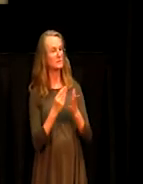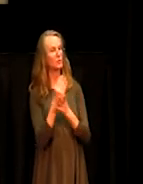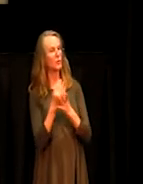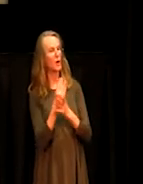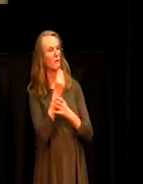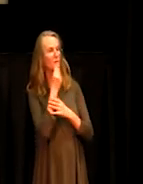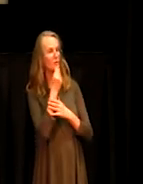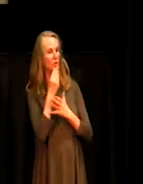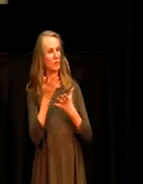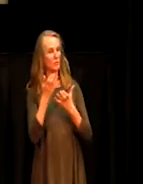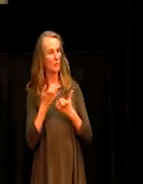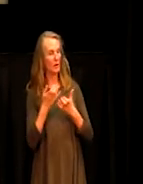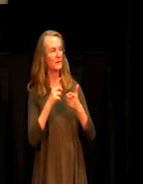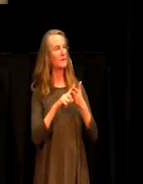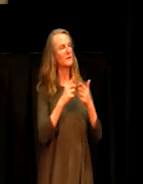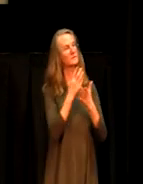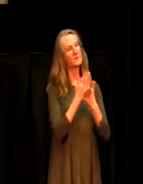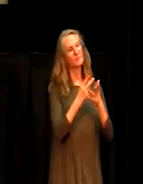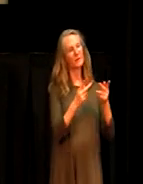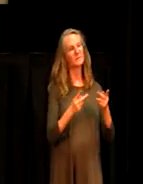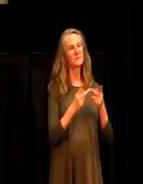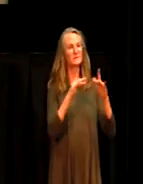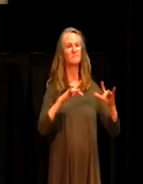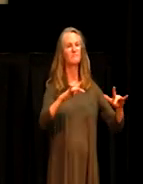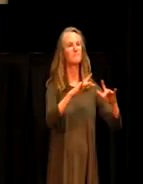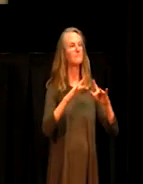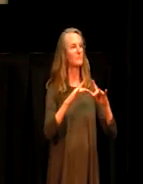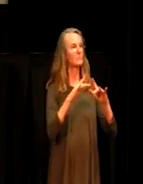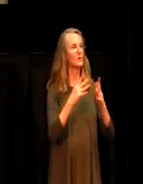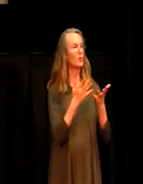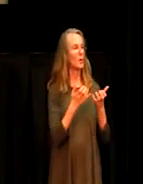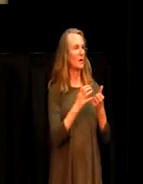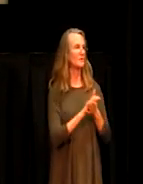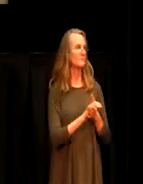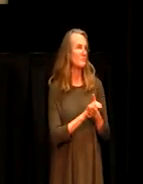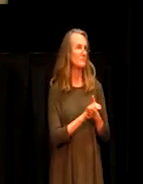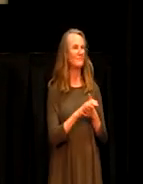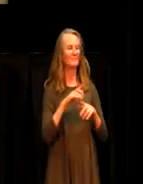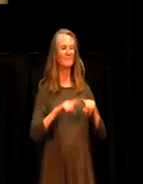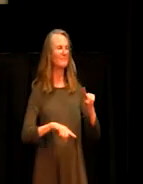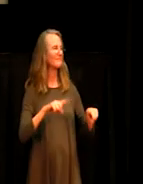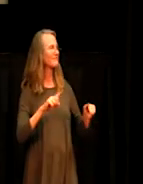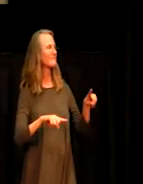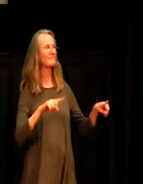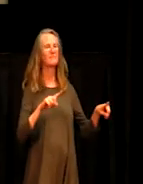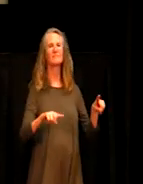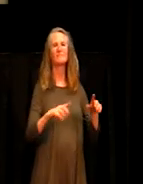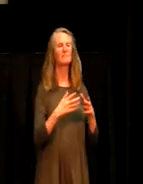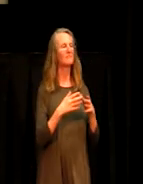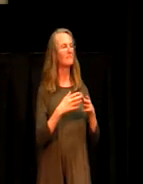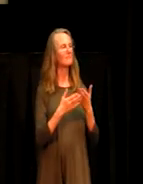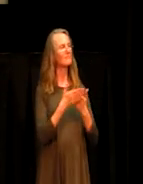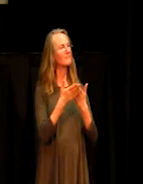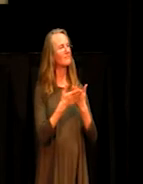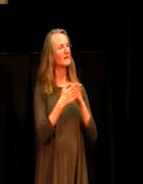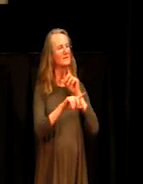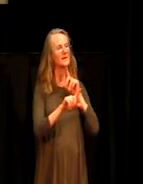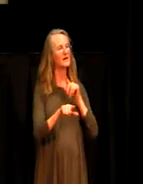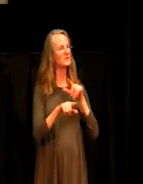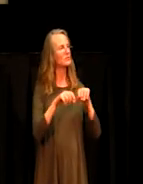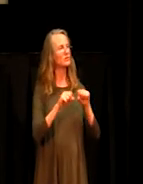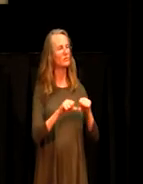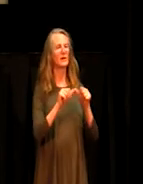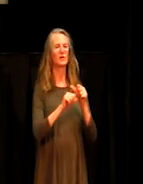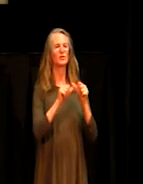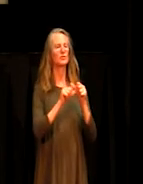some places you want to have wilderness, so there's no easy answer that you can use